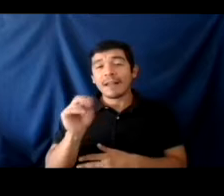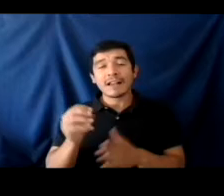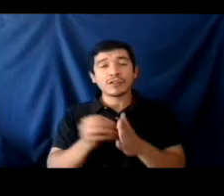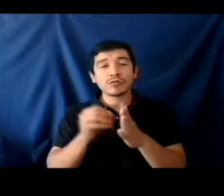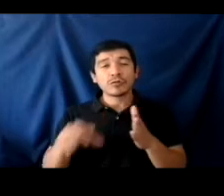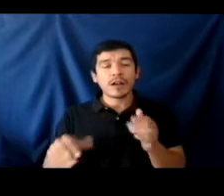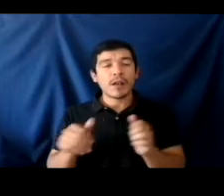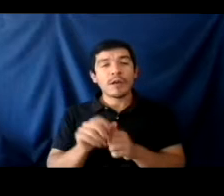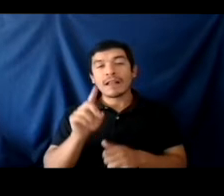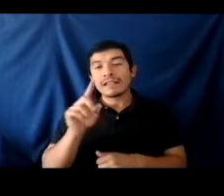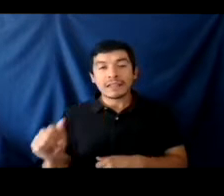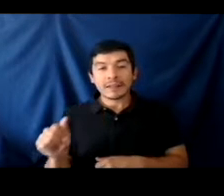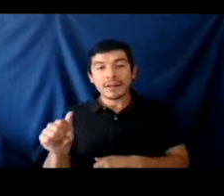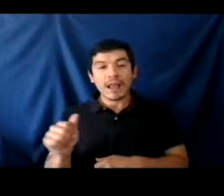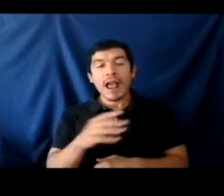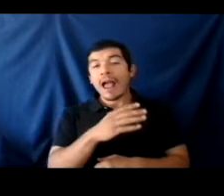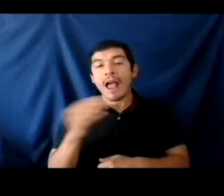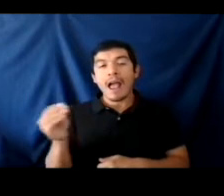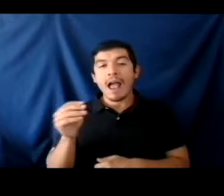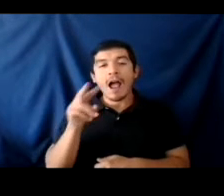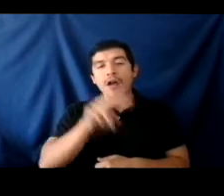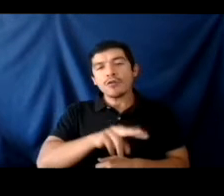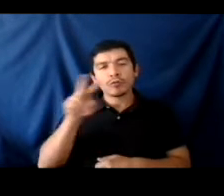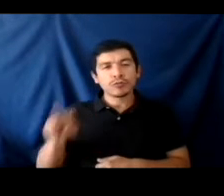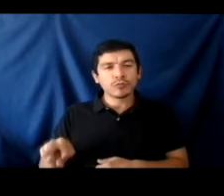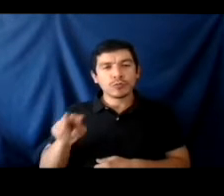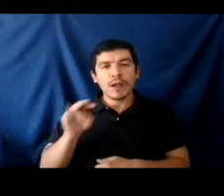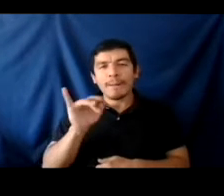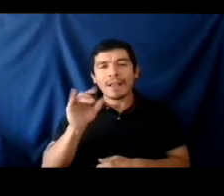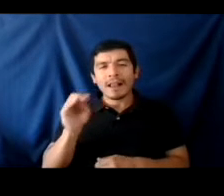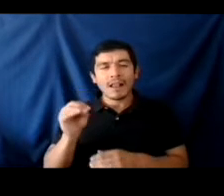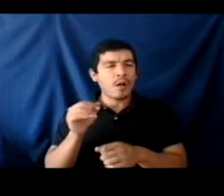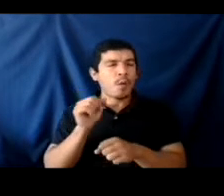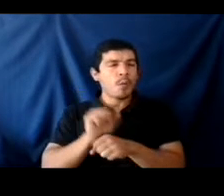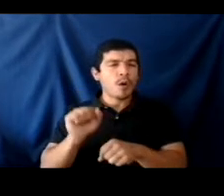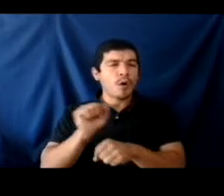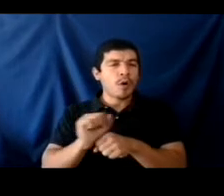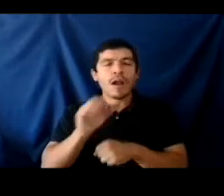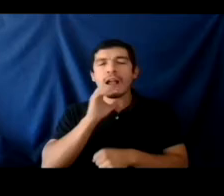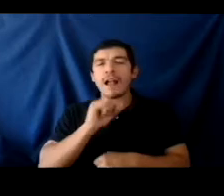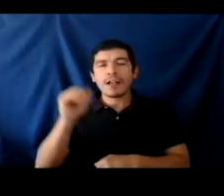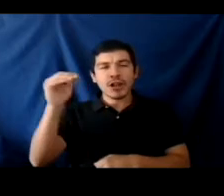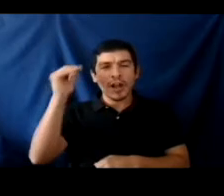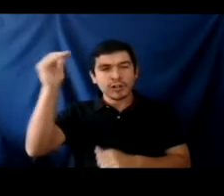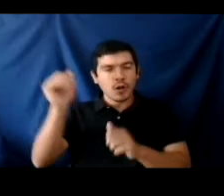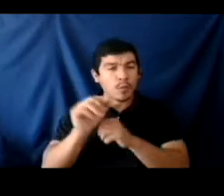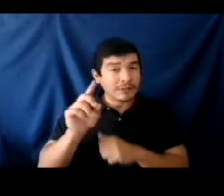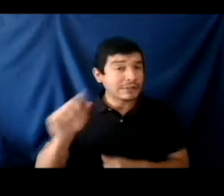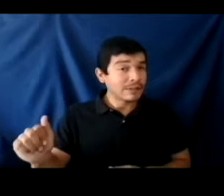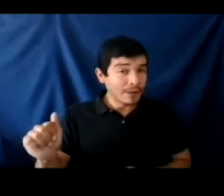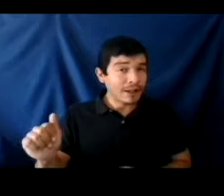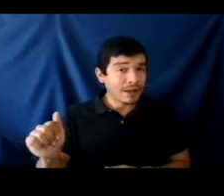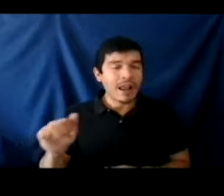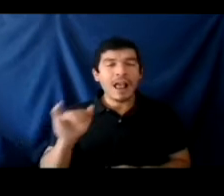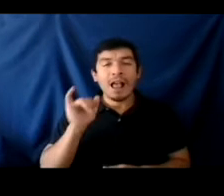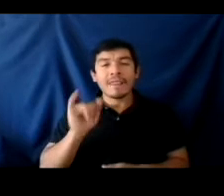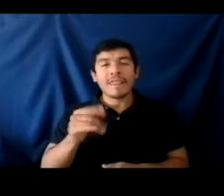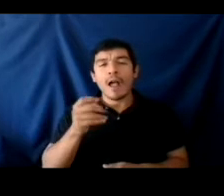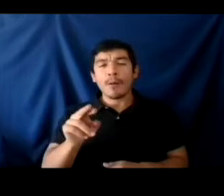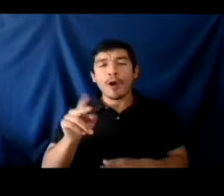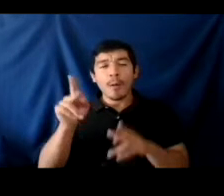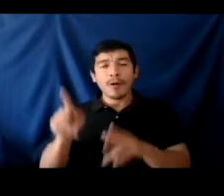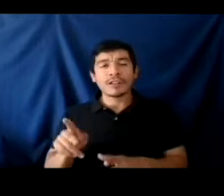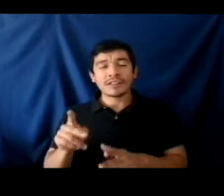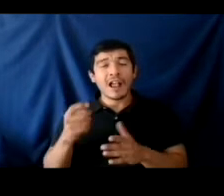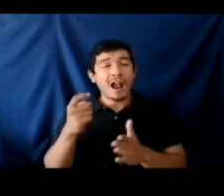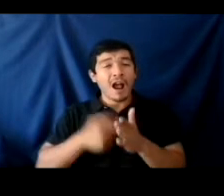with disabilities and 22 million working age adults with disabilities, the per person cost of